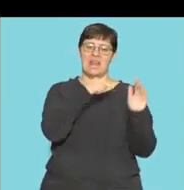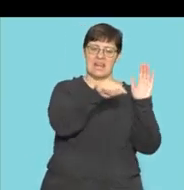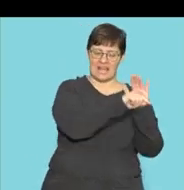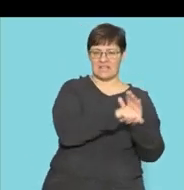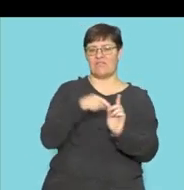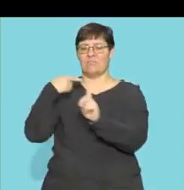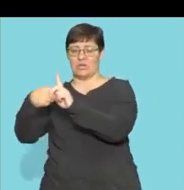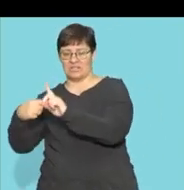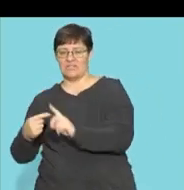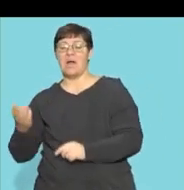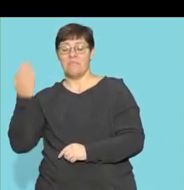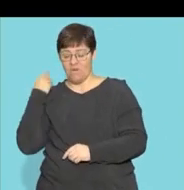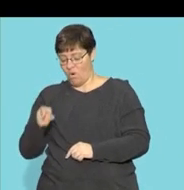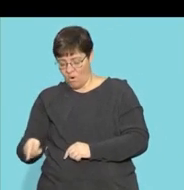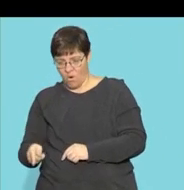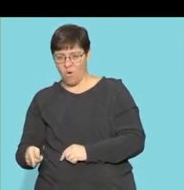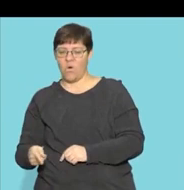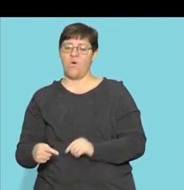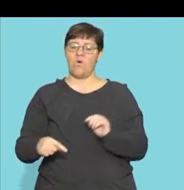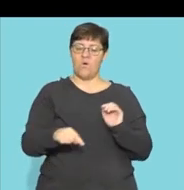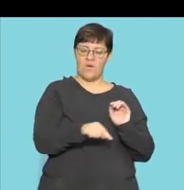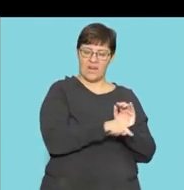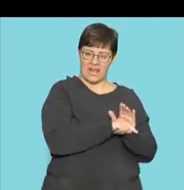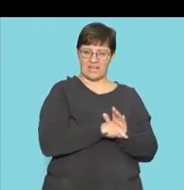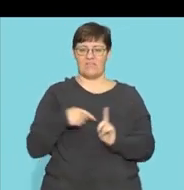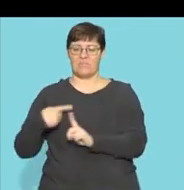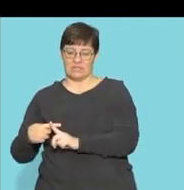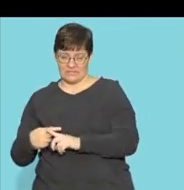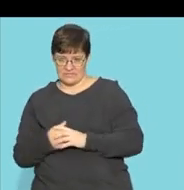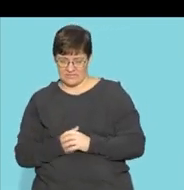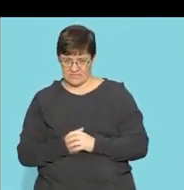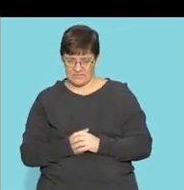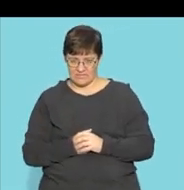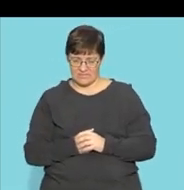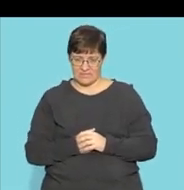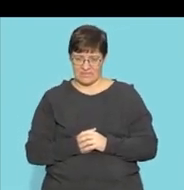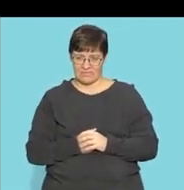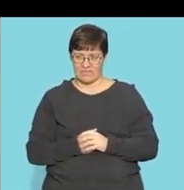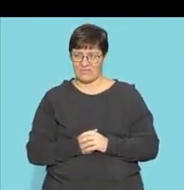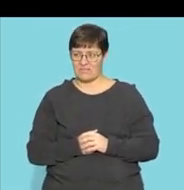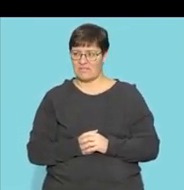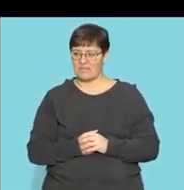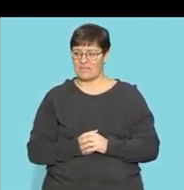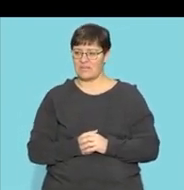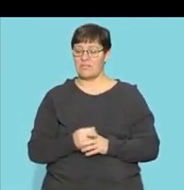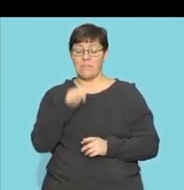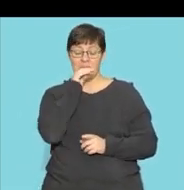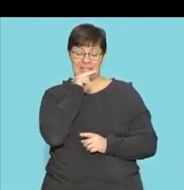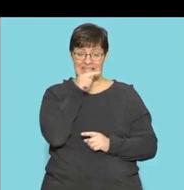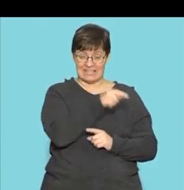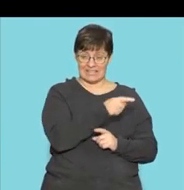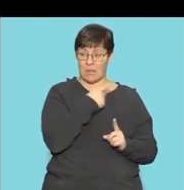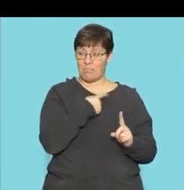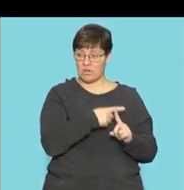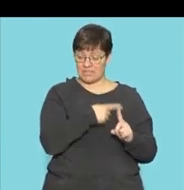the negative electrode. Just check that out. And you can see exactly what we've done there. We've said that this was where